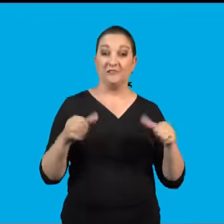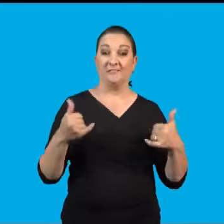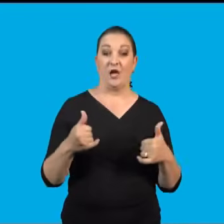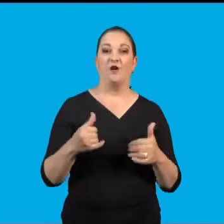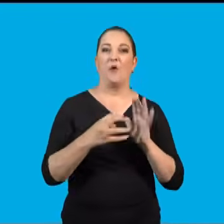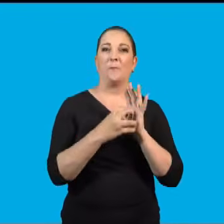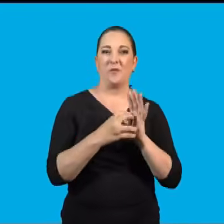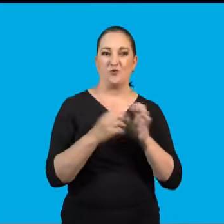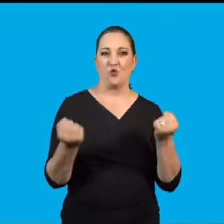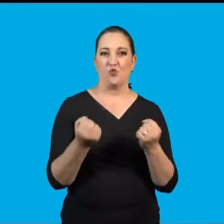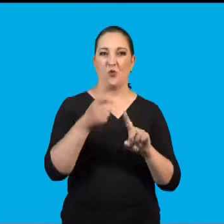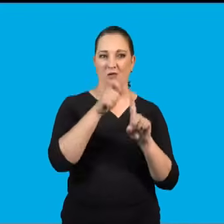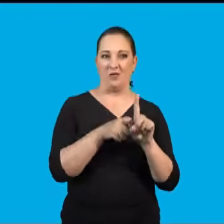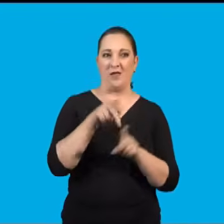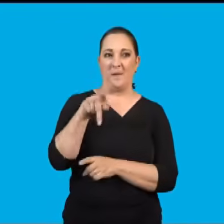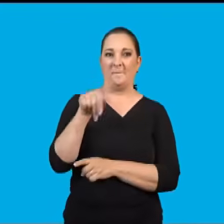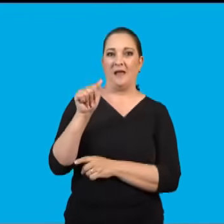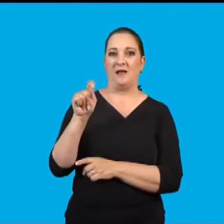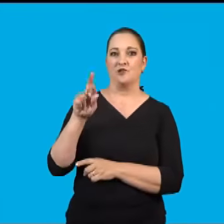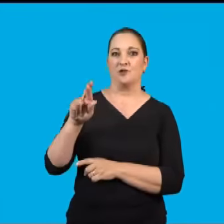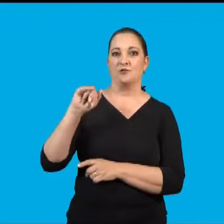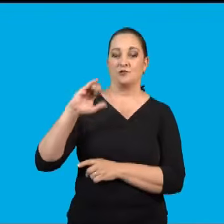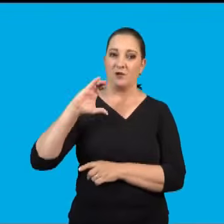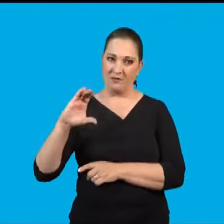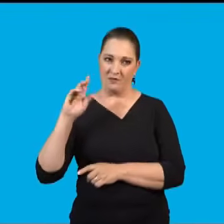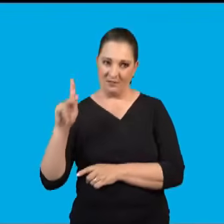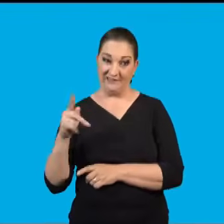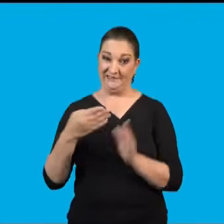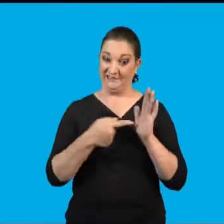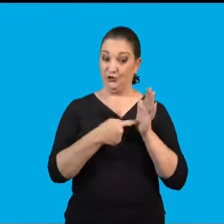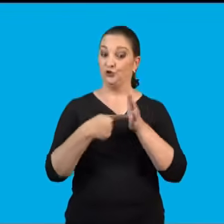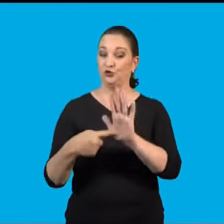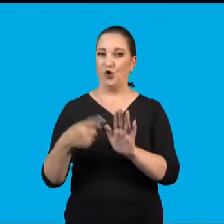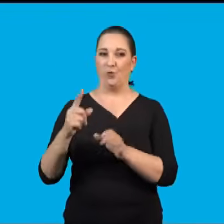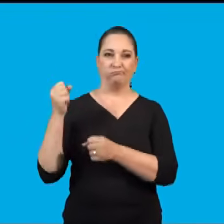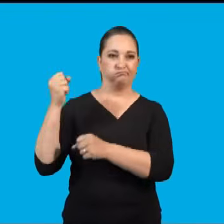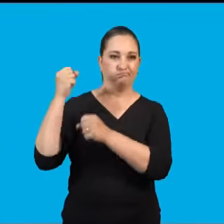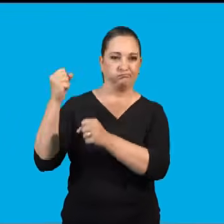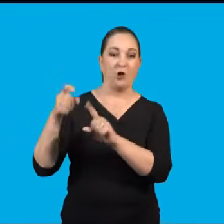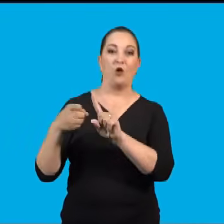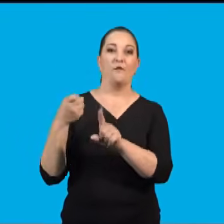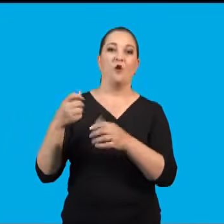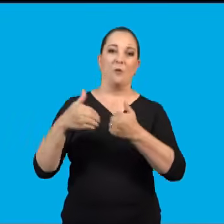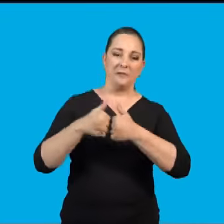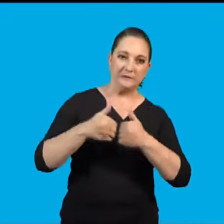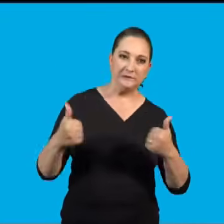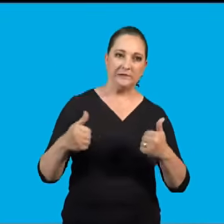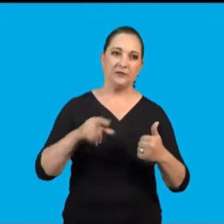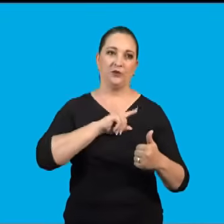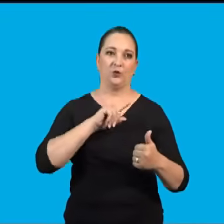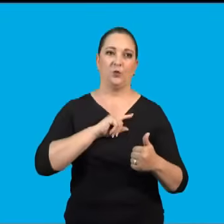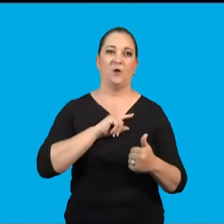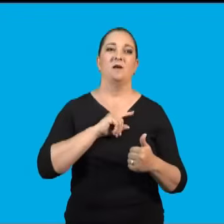COSATU's media worker, Patrice Cocaine, demonstrate COSATU's protest against the apartheid government's